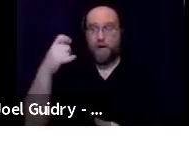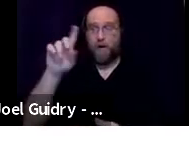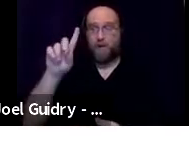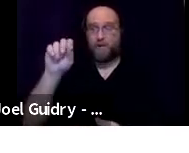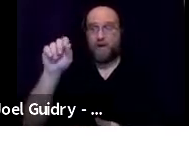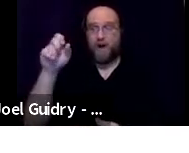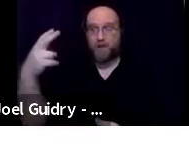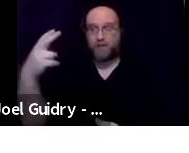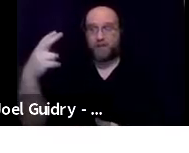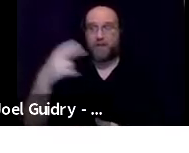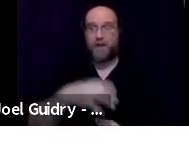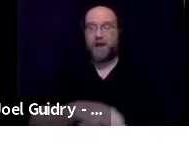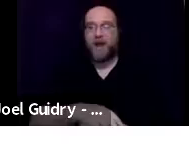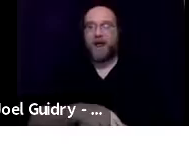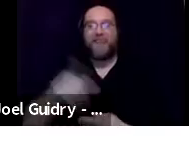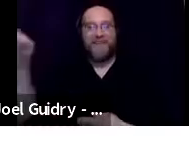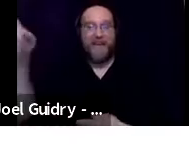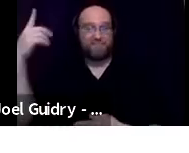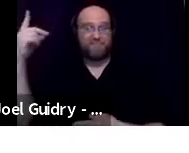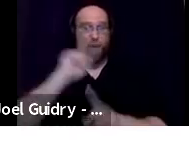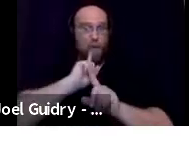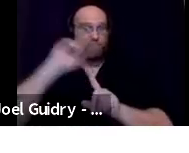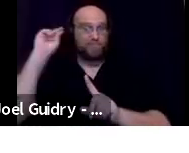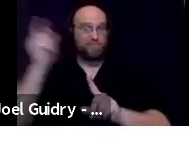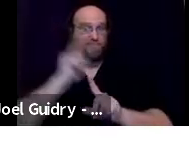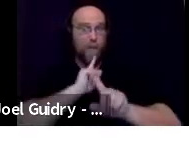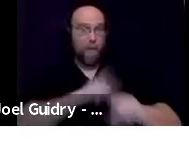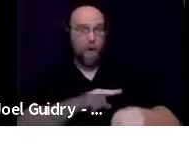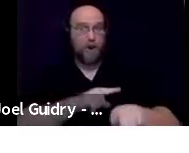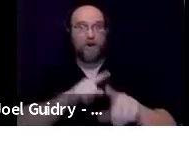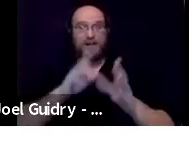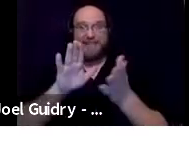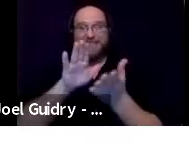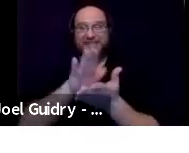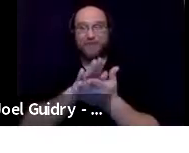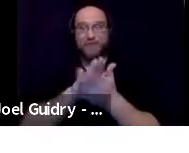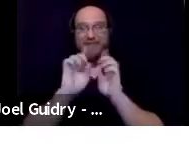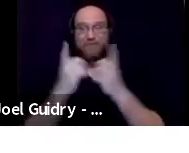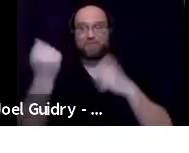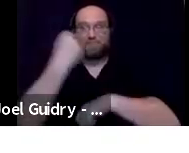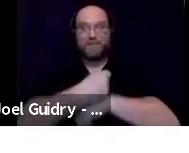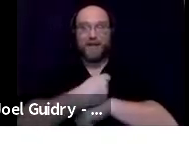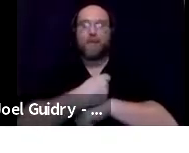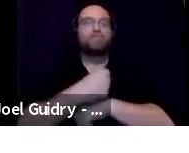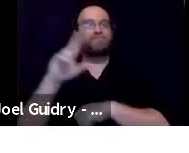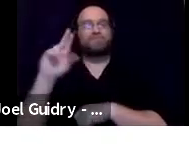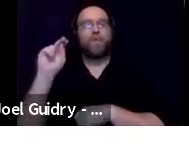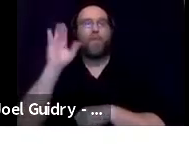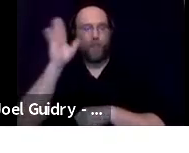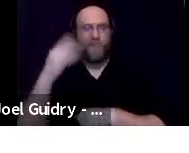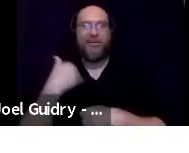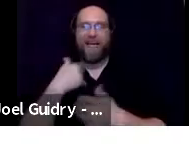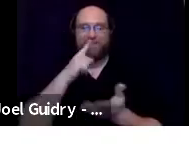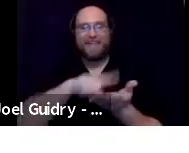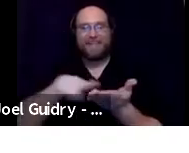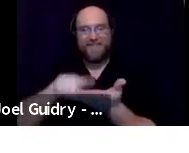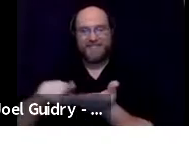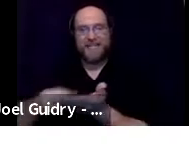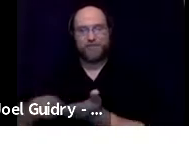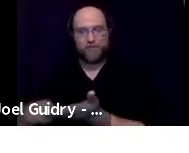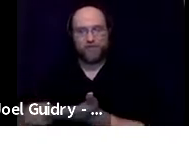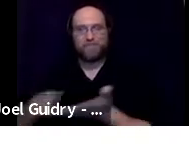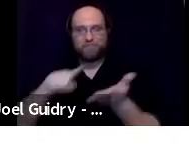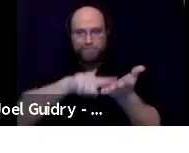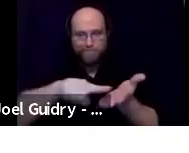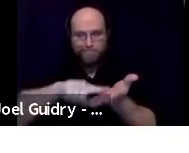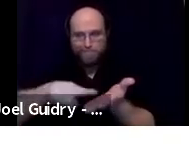order the district to shut down. There's going to be an investigation. That's why some of the pieces that Jennifer